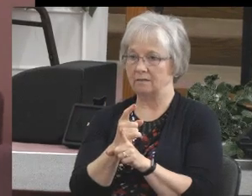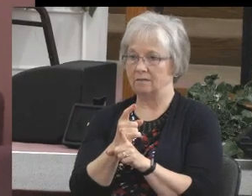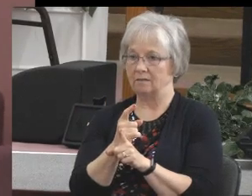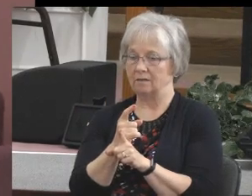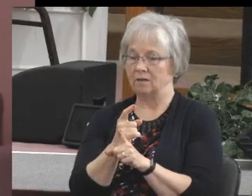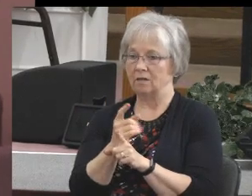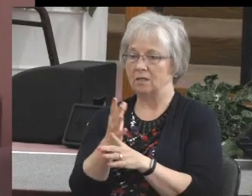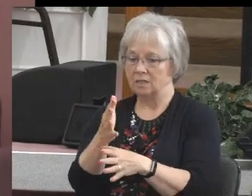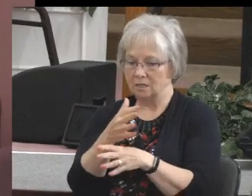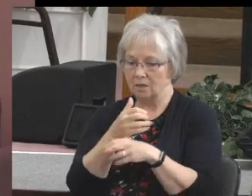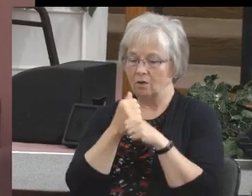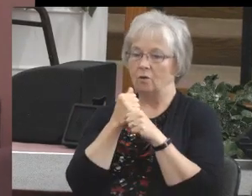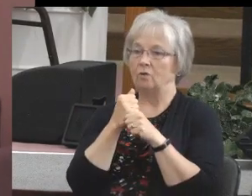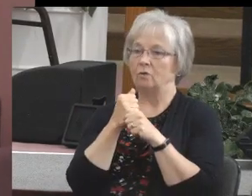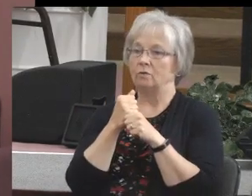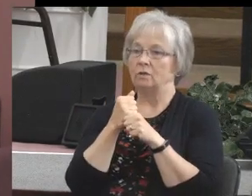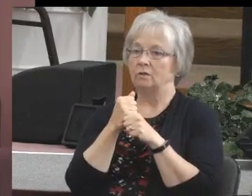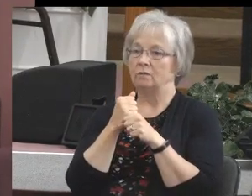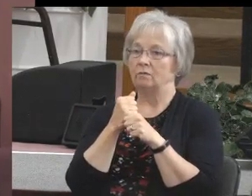as being.